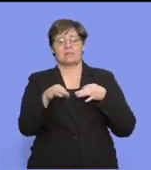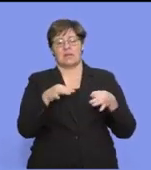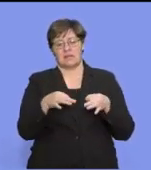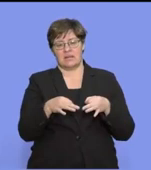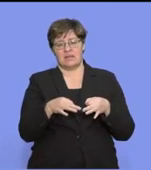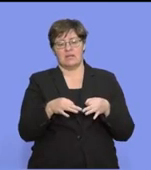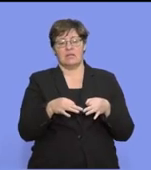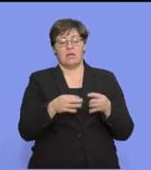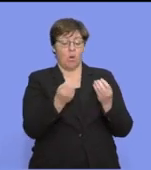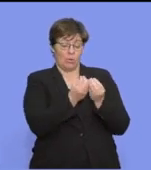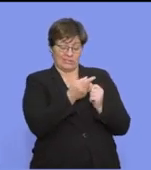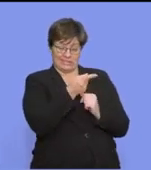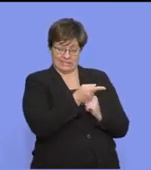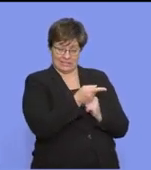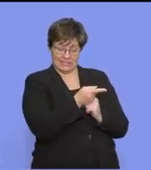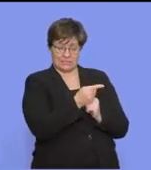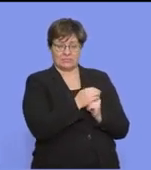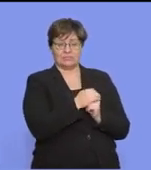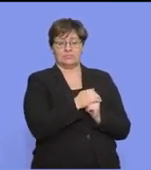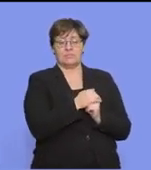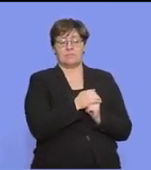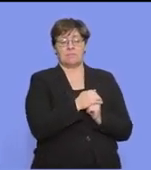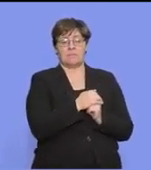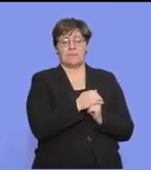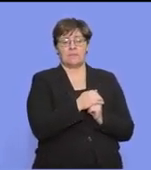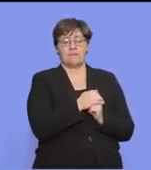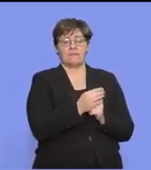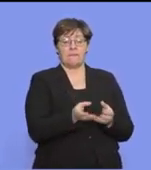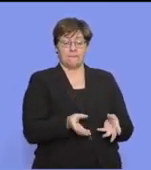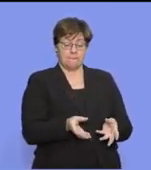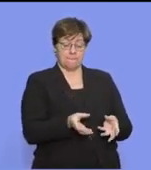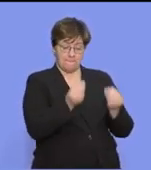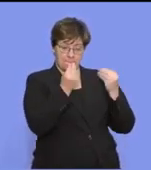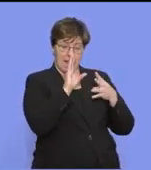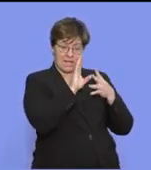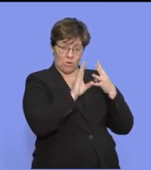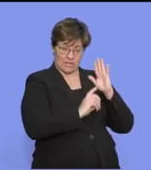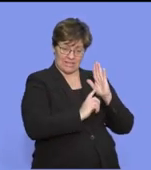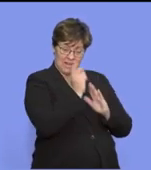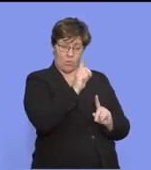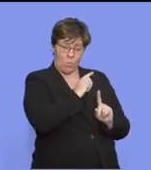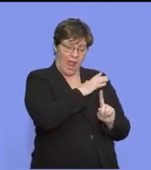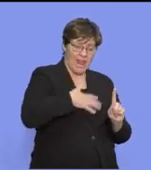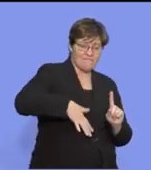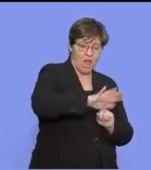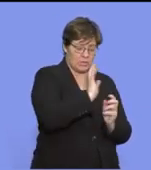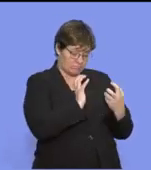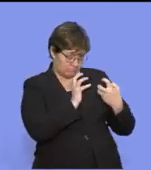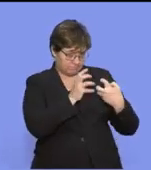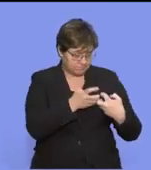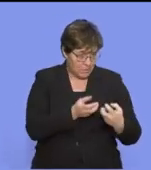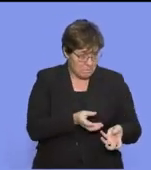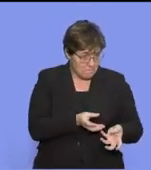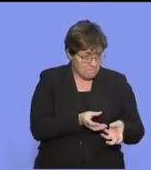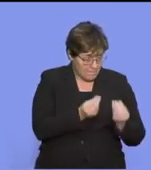explained that organisms then, as I said earlier, once they had acquired or developed these characteristics,